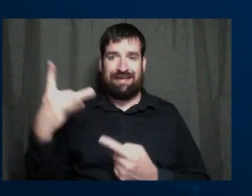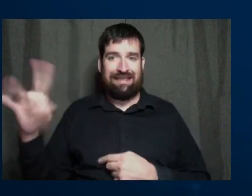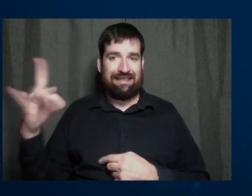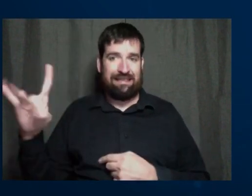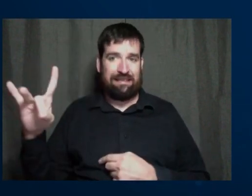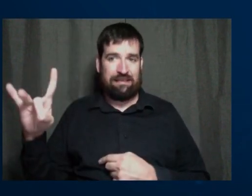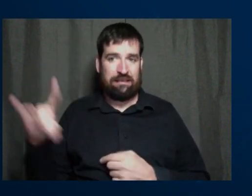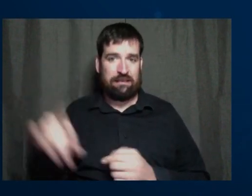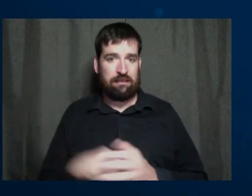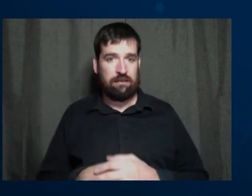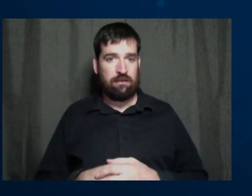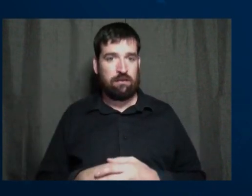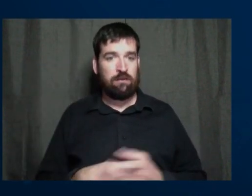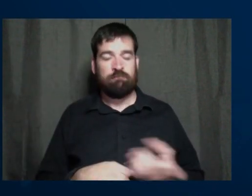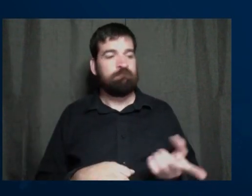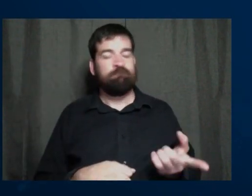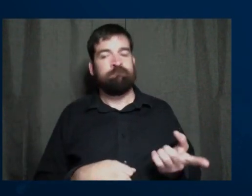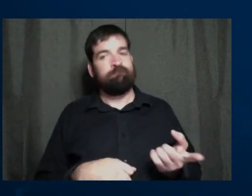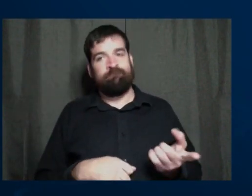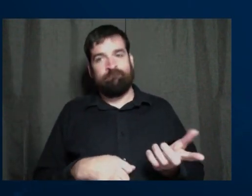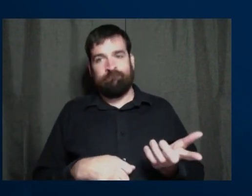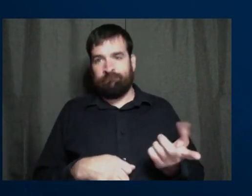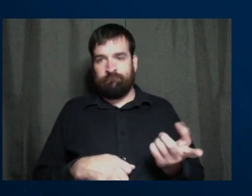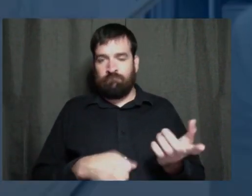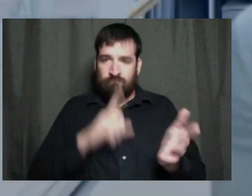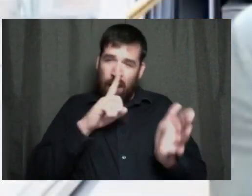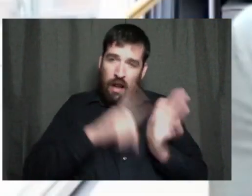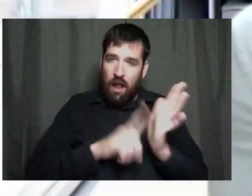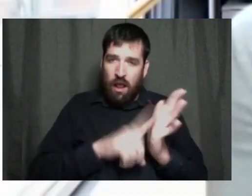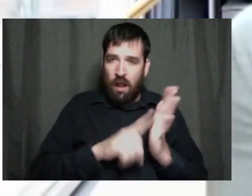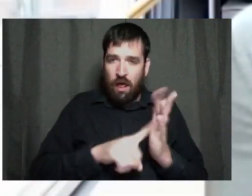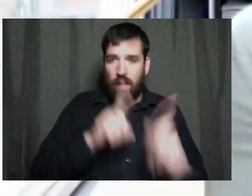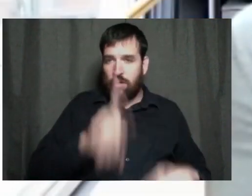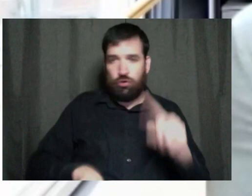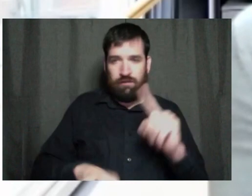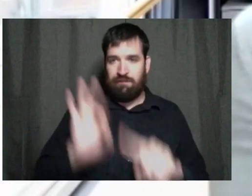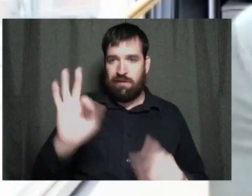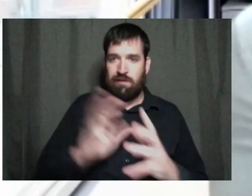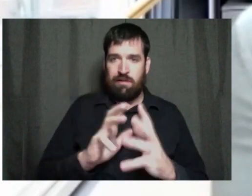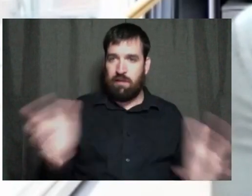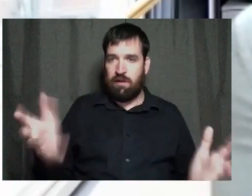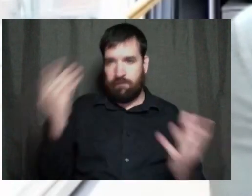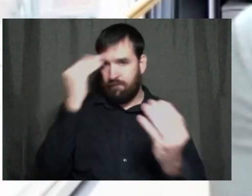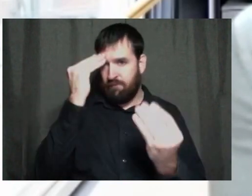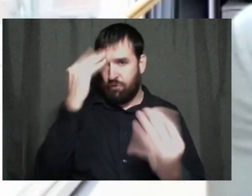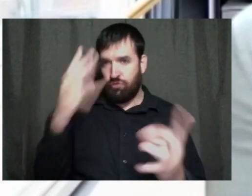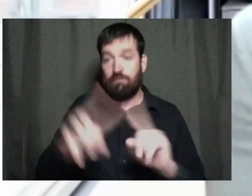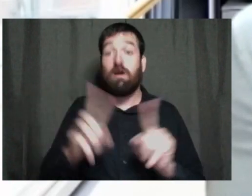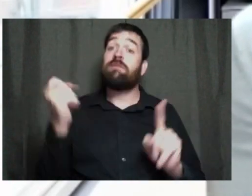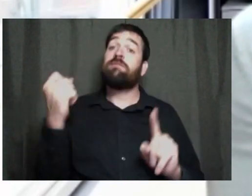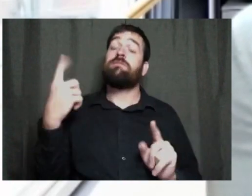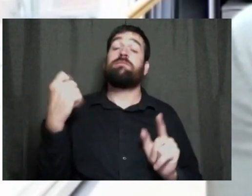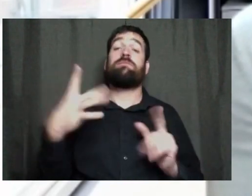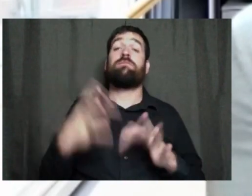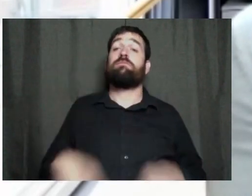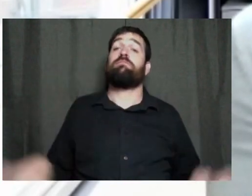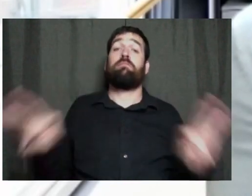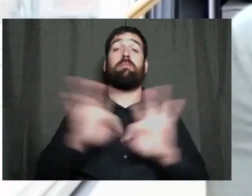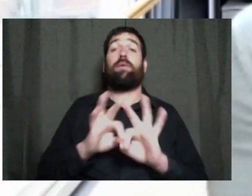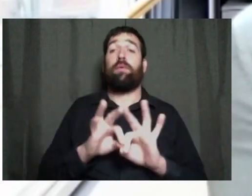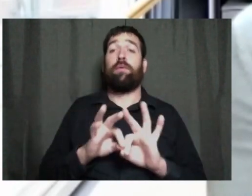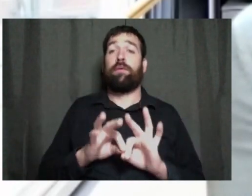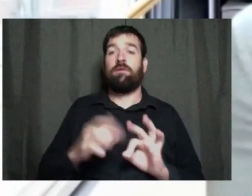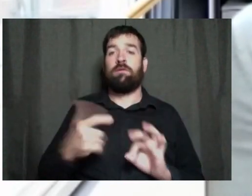So I wasn't able to find too much information on this yesterday, but I do think it's important as we are required